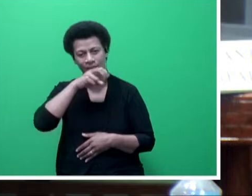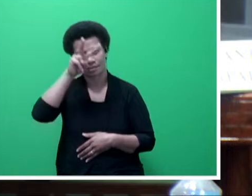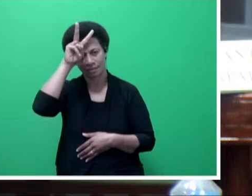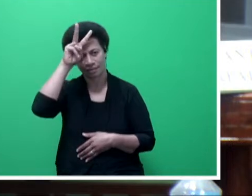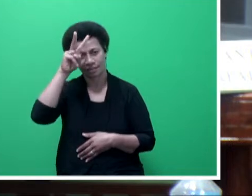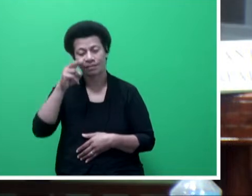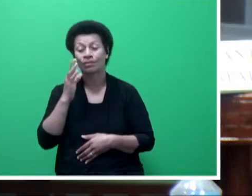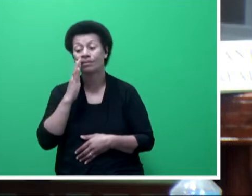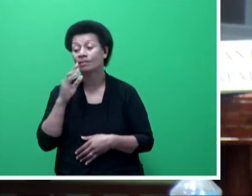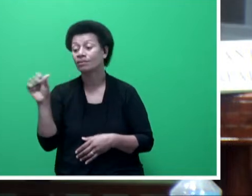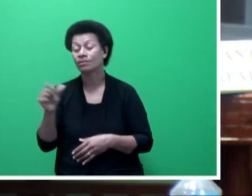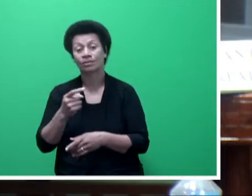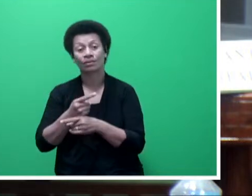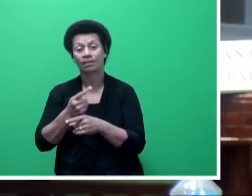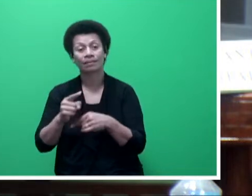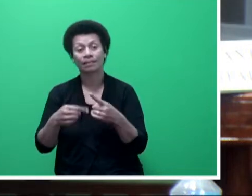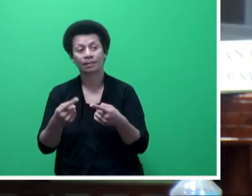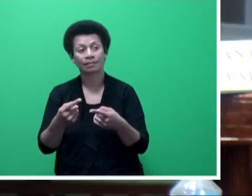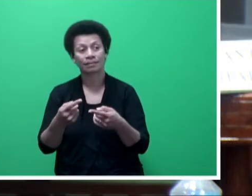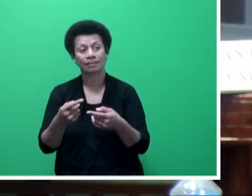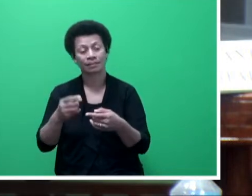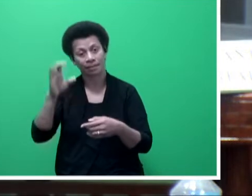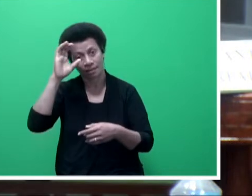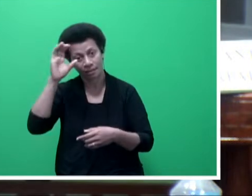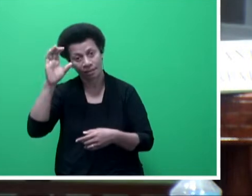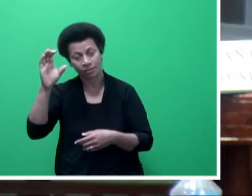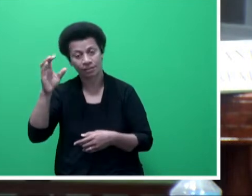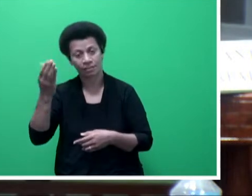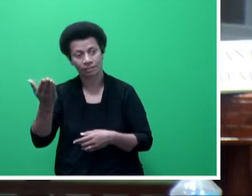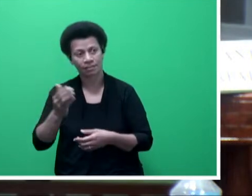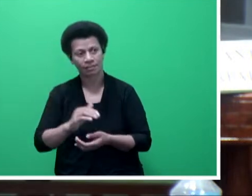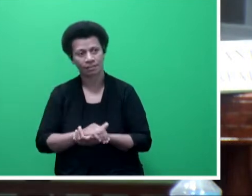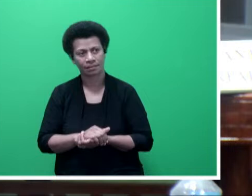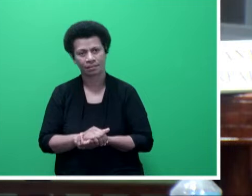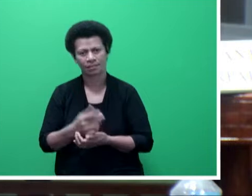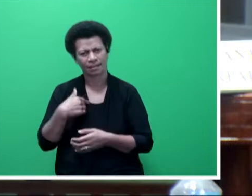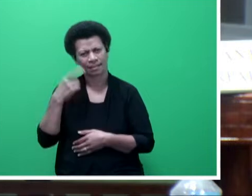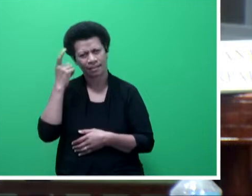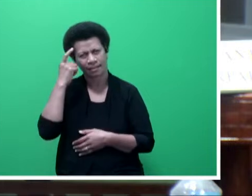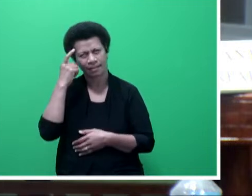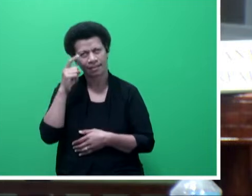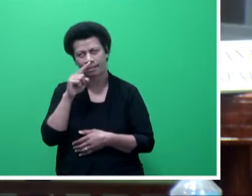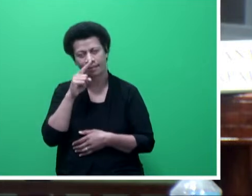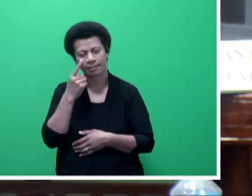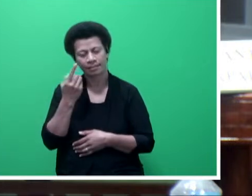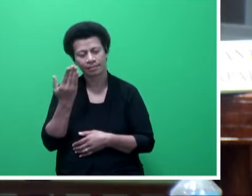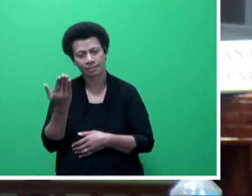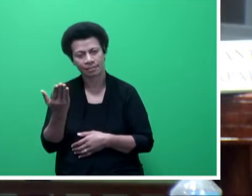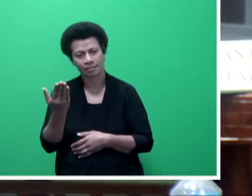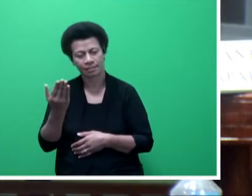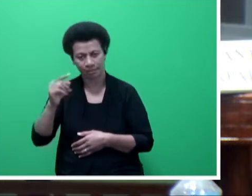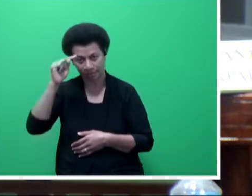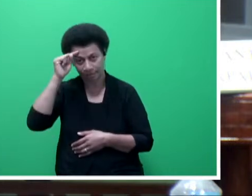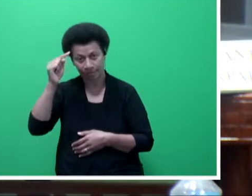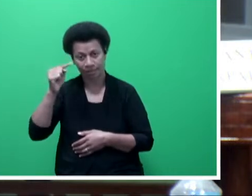should be talking about the entire country. I think they still can't come out of that initial notion of this is